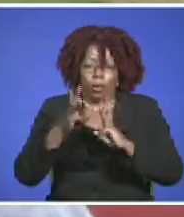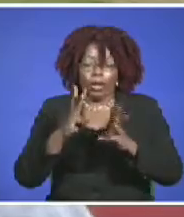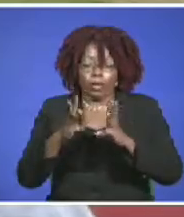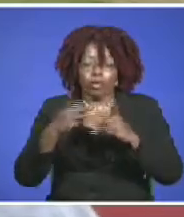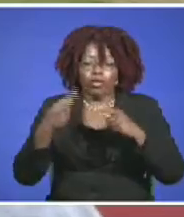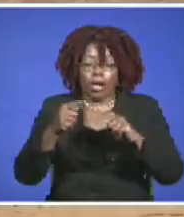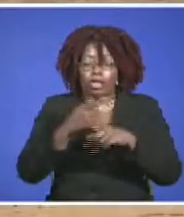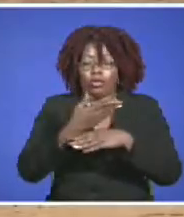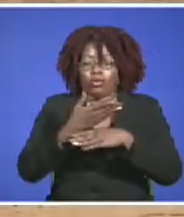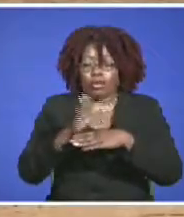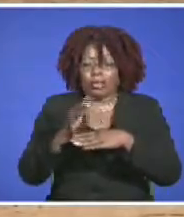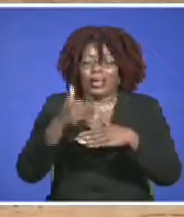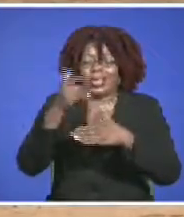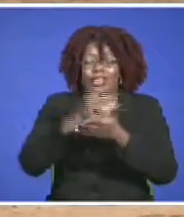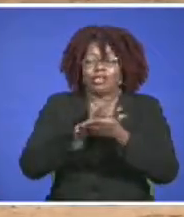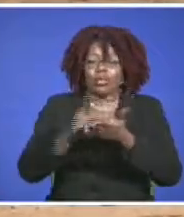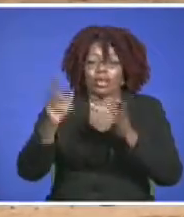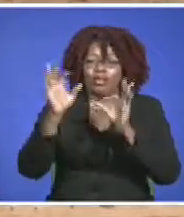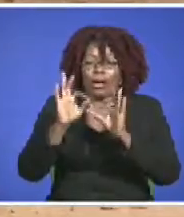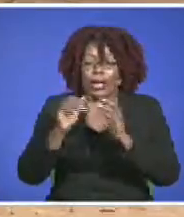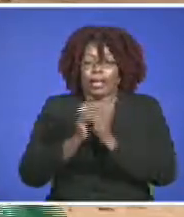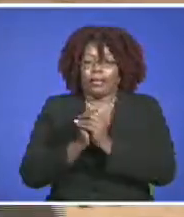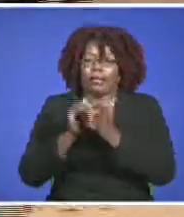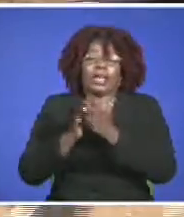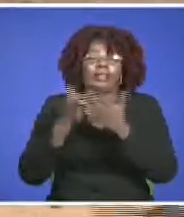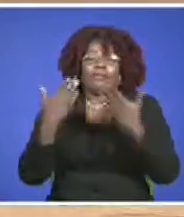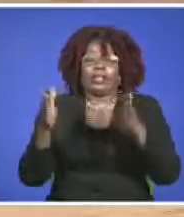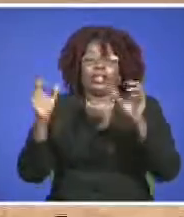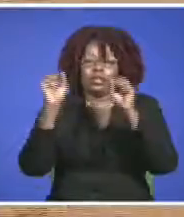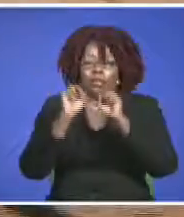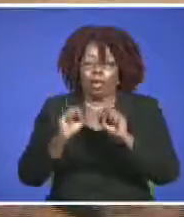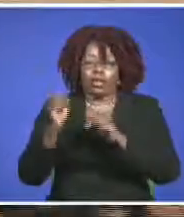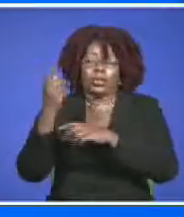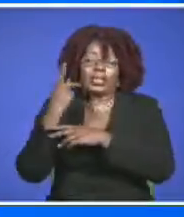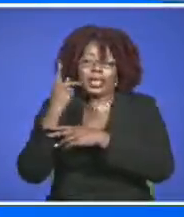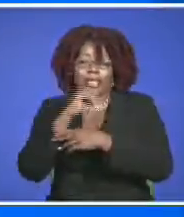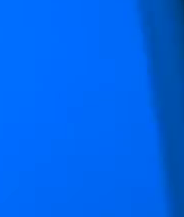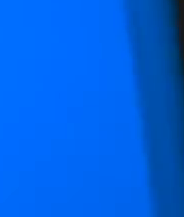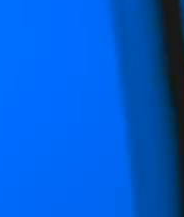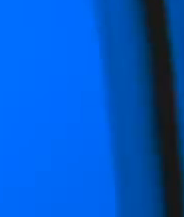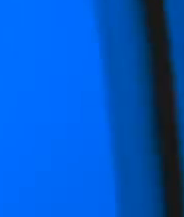finish by next week, Friday. Well, that's all the time we have for sports. I'm Kelsey Johnson.